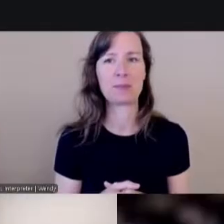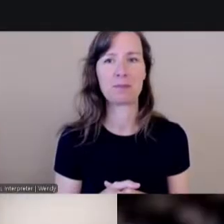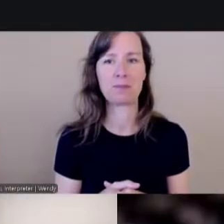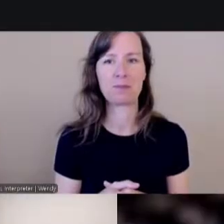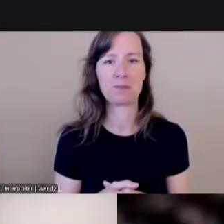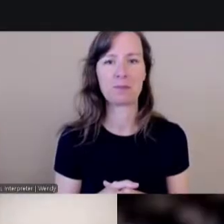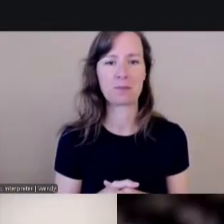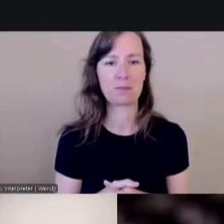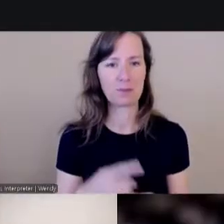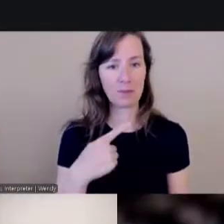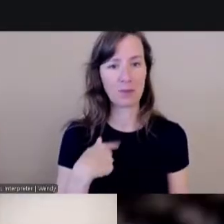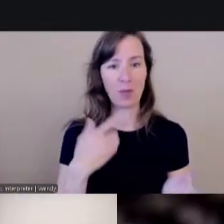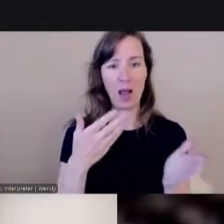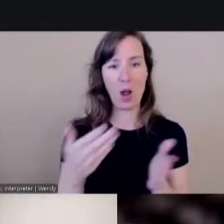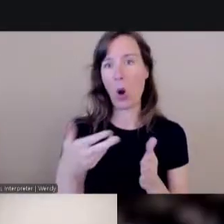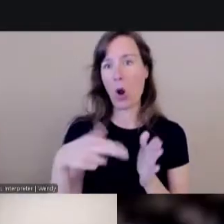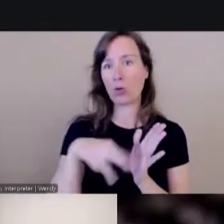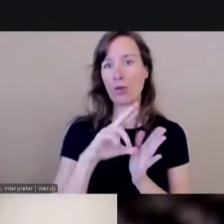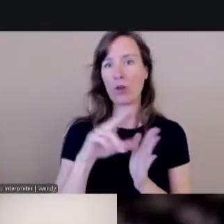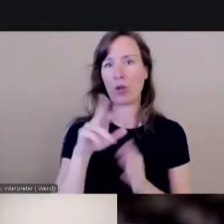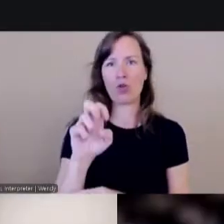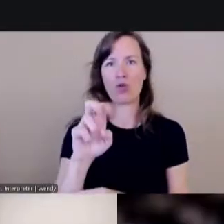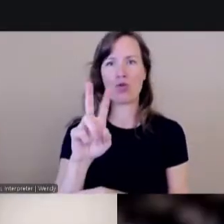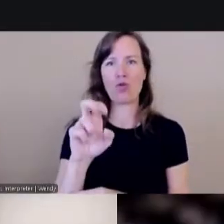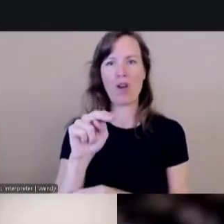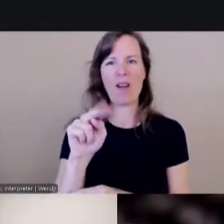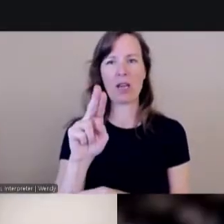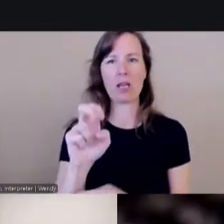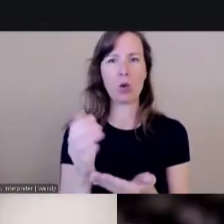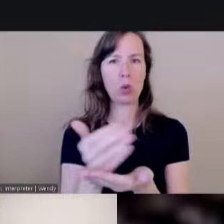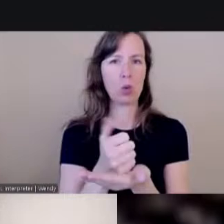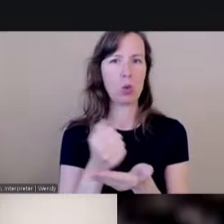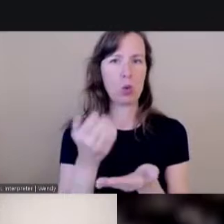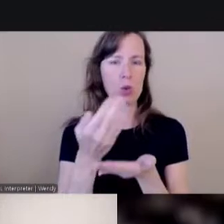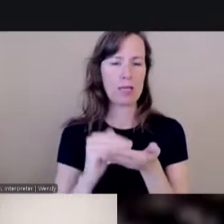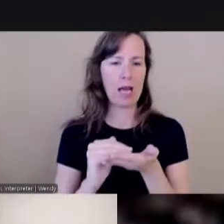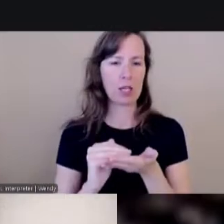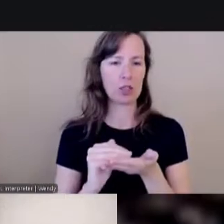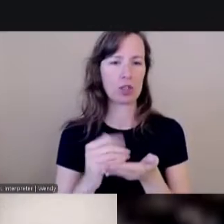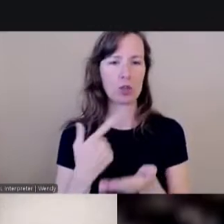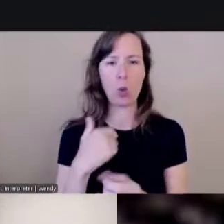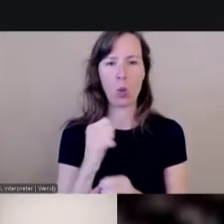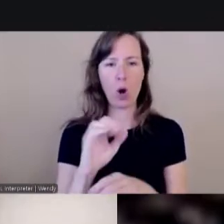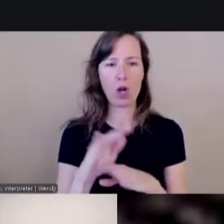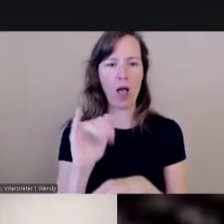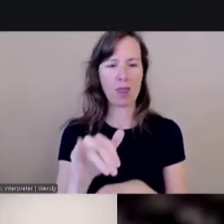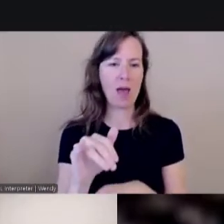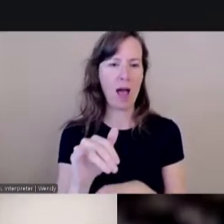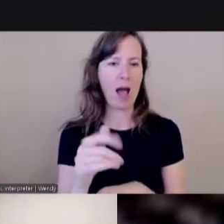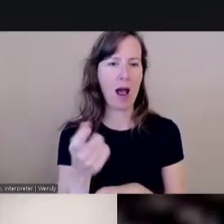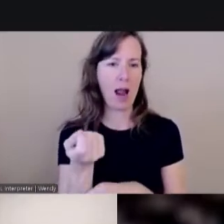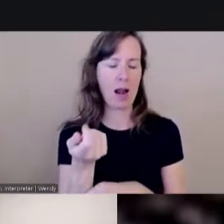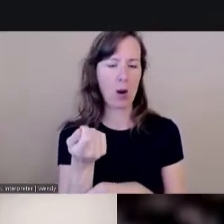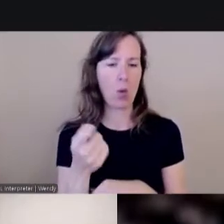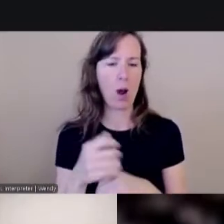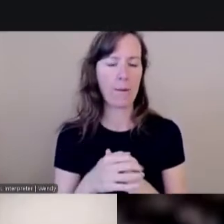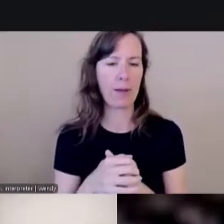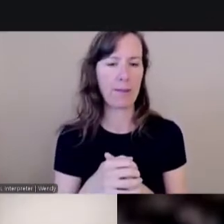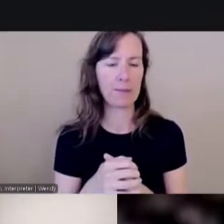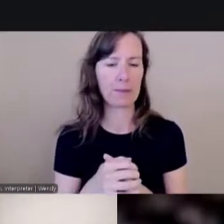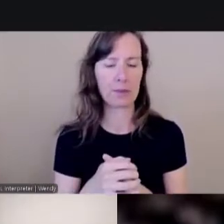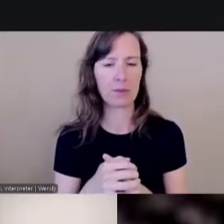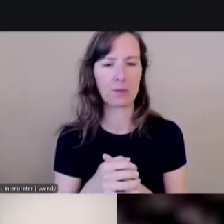I was going to go over the revenue section because it's we've worked on that quite a bit. So